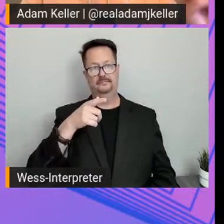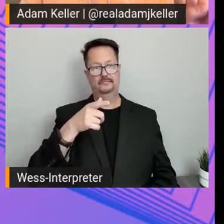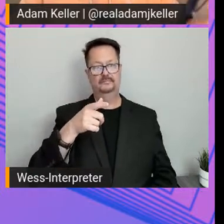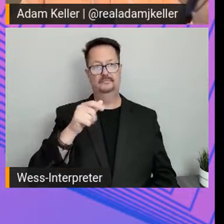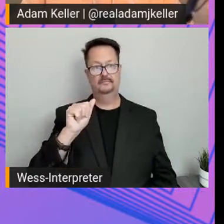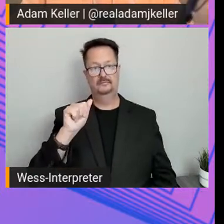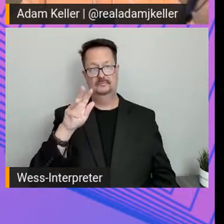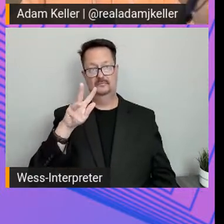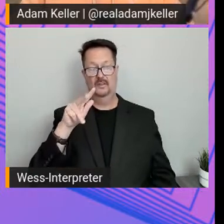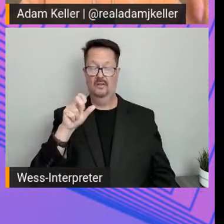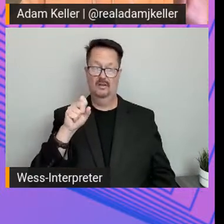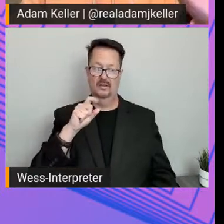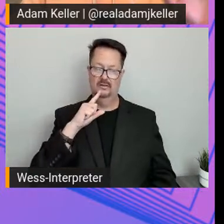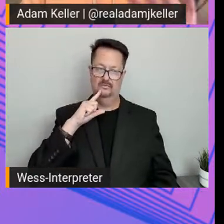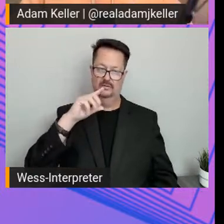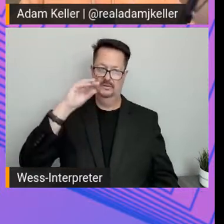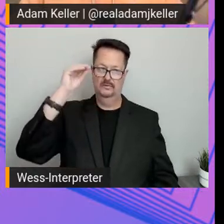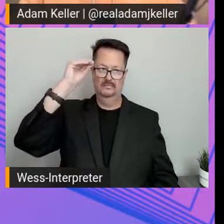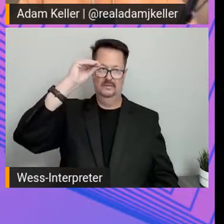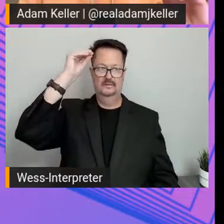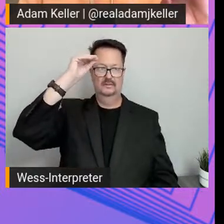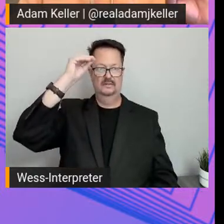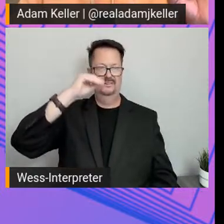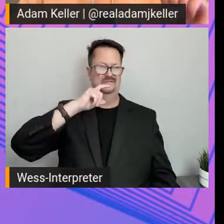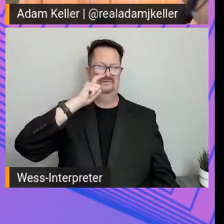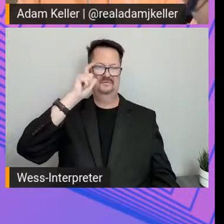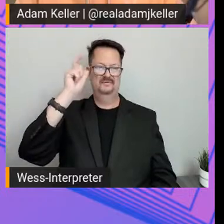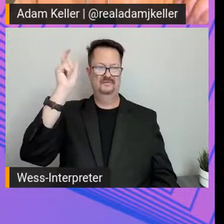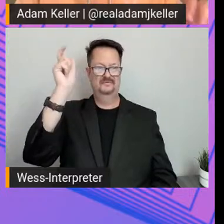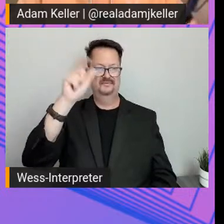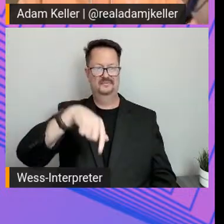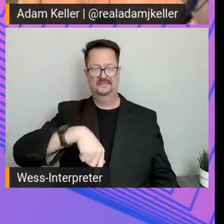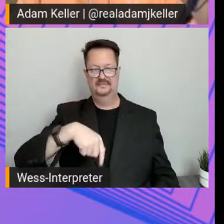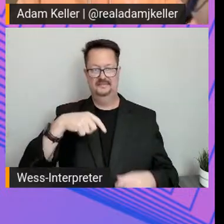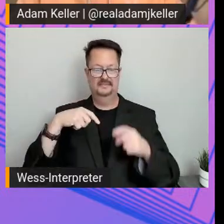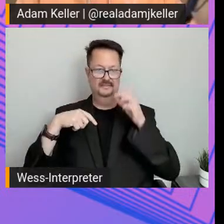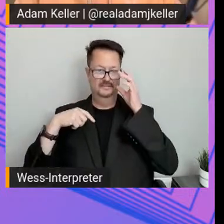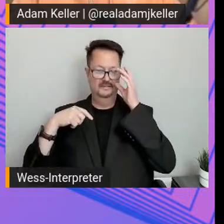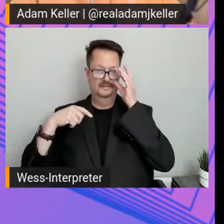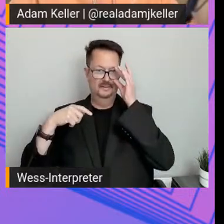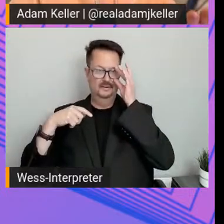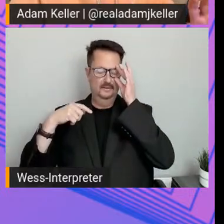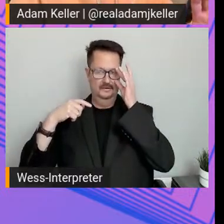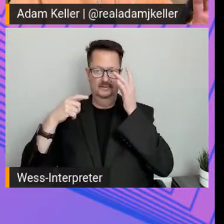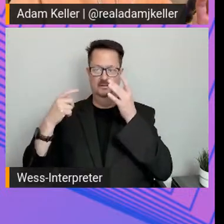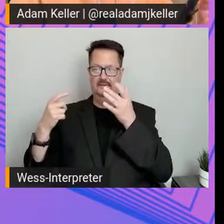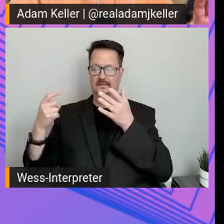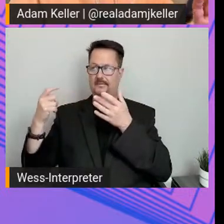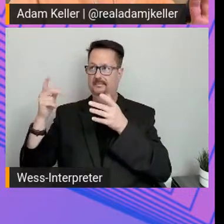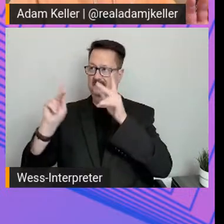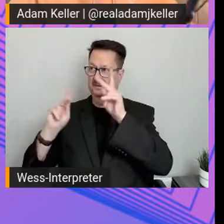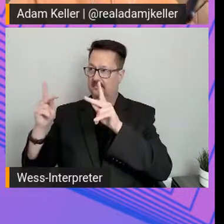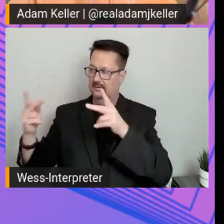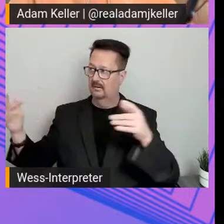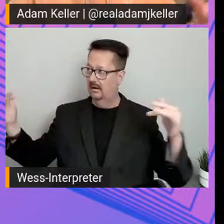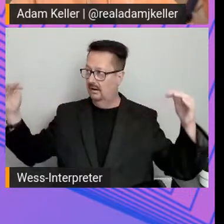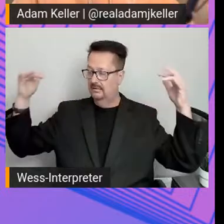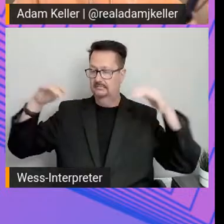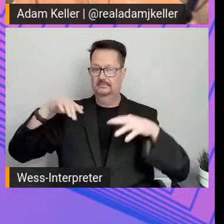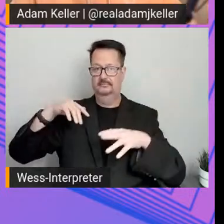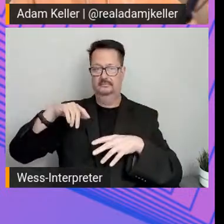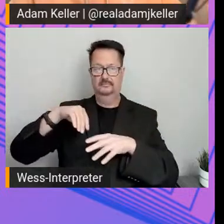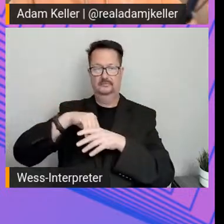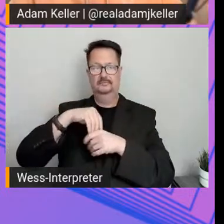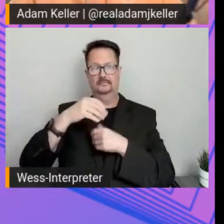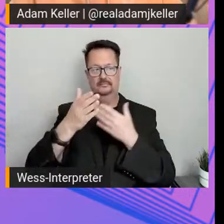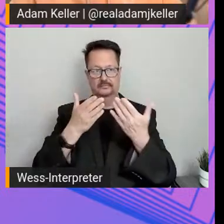very opinionated tool. You don't need the infrastructure knowledge to come in and get started right away. You can extend on it using